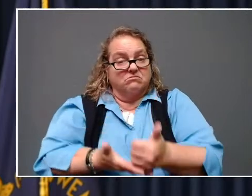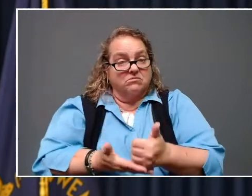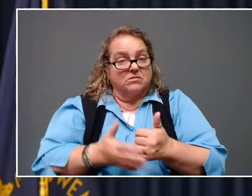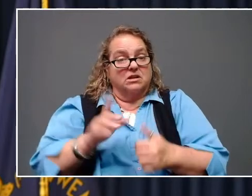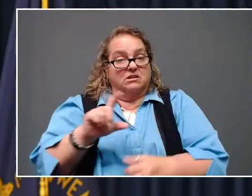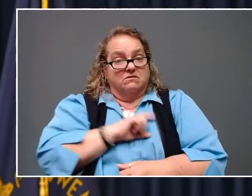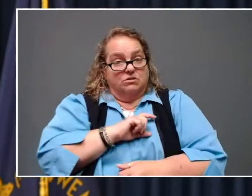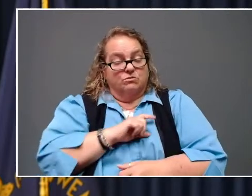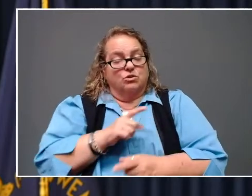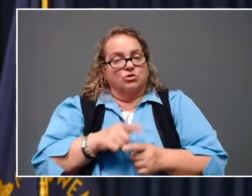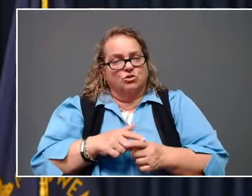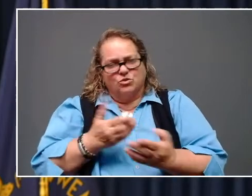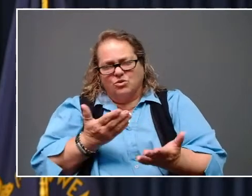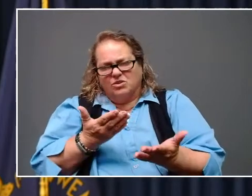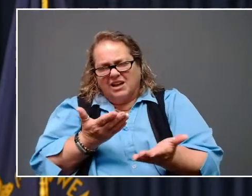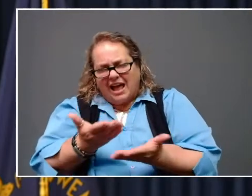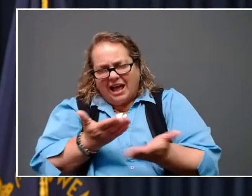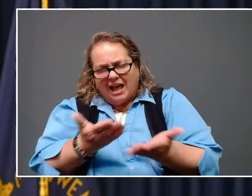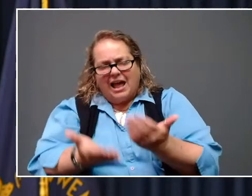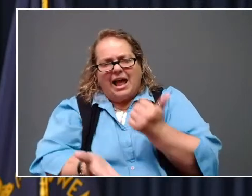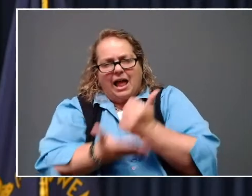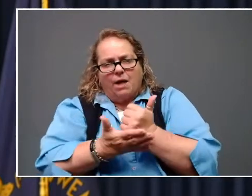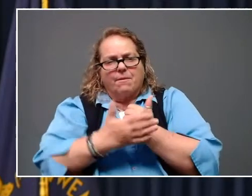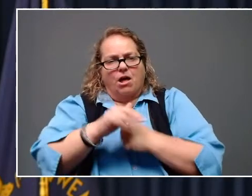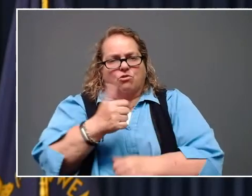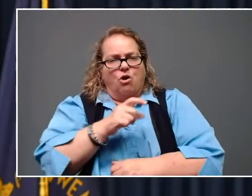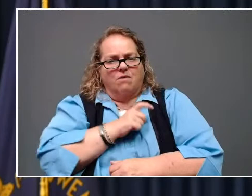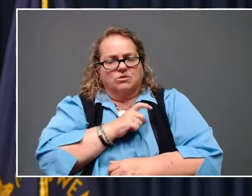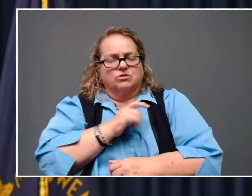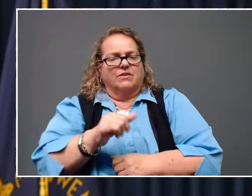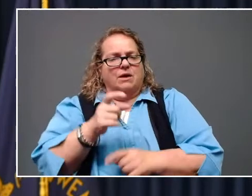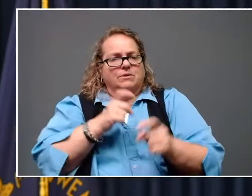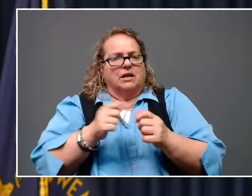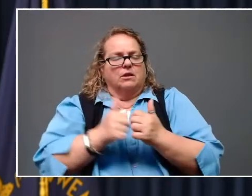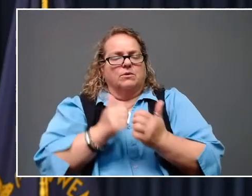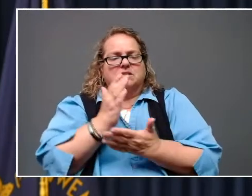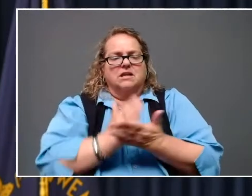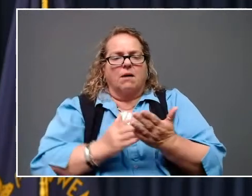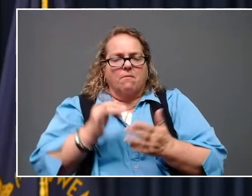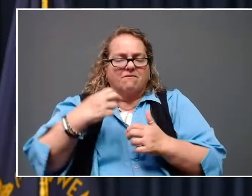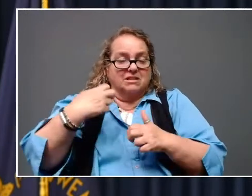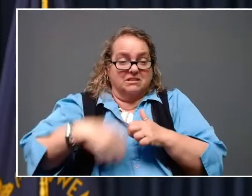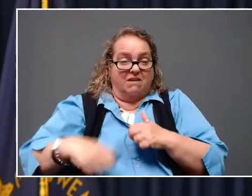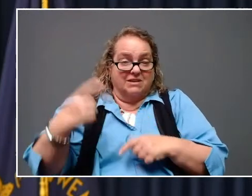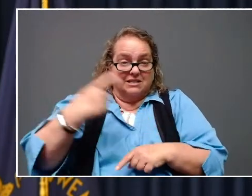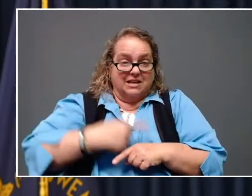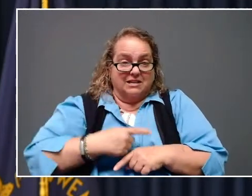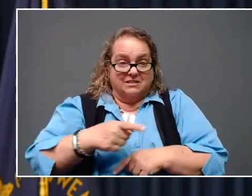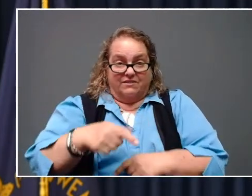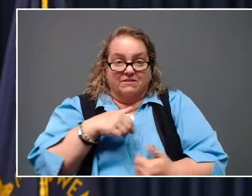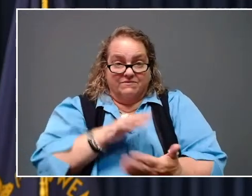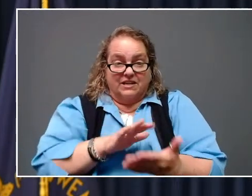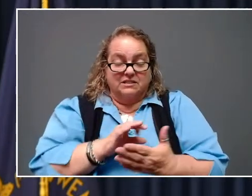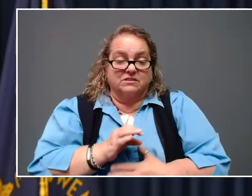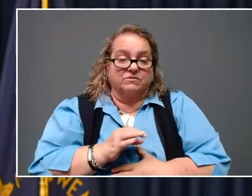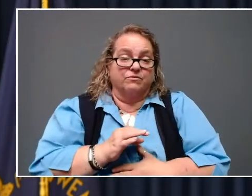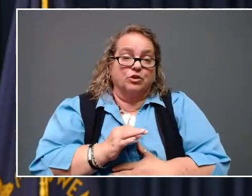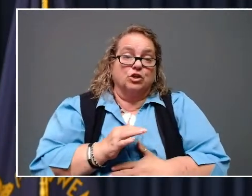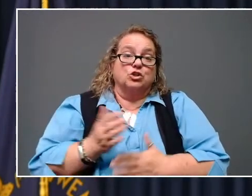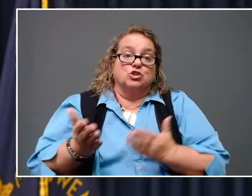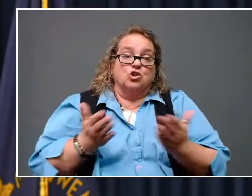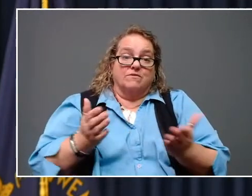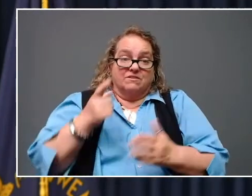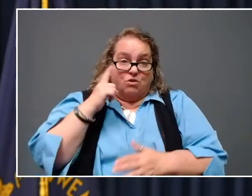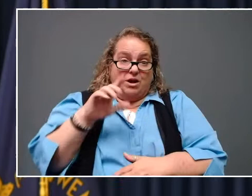other officers and dispatchers dealing with some of the toughest days that they had been through. Services for Chief Deputy Cash will be held